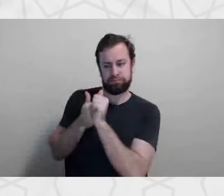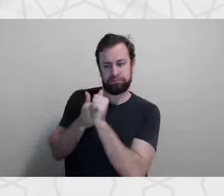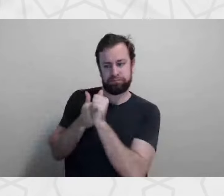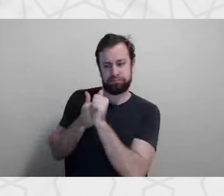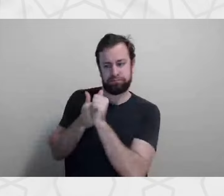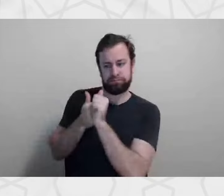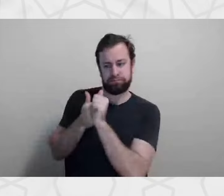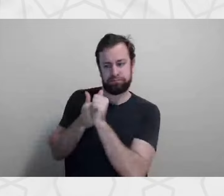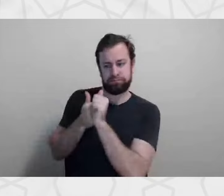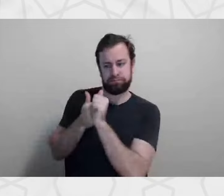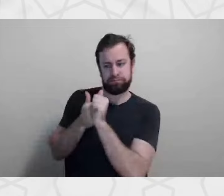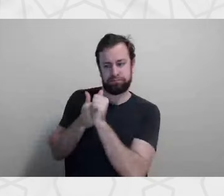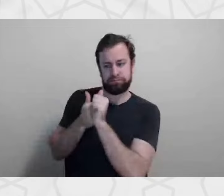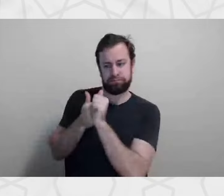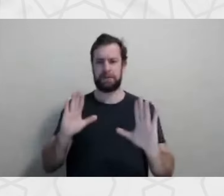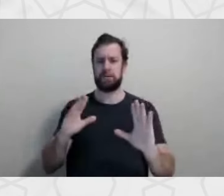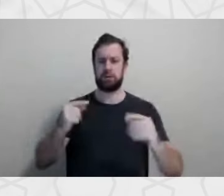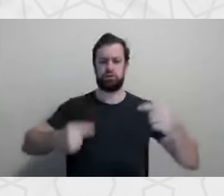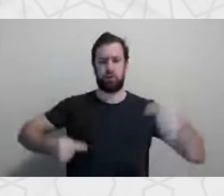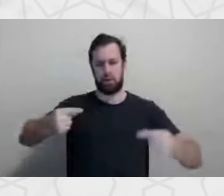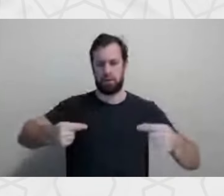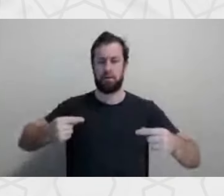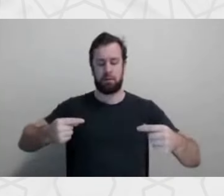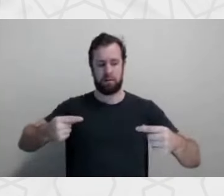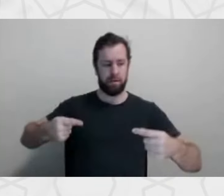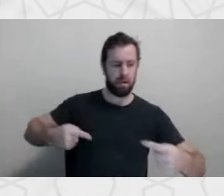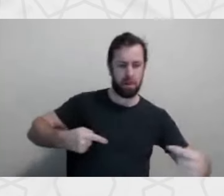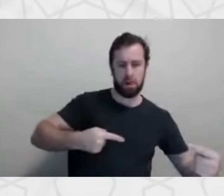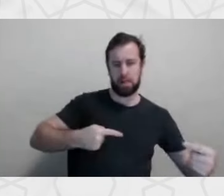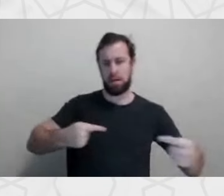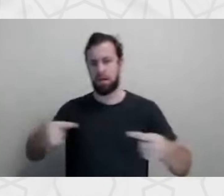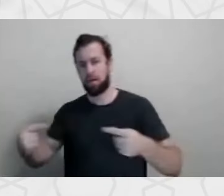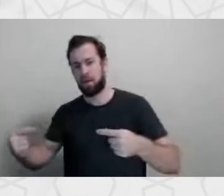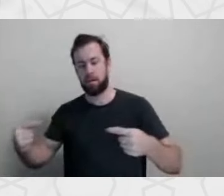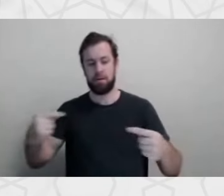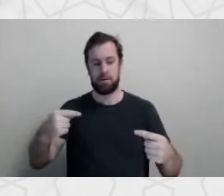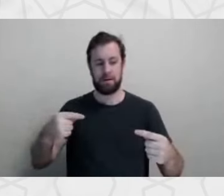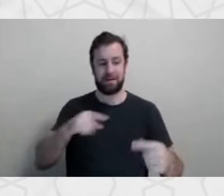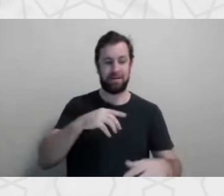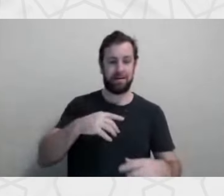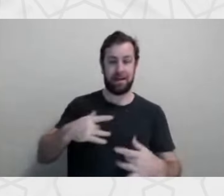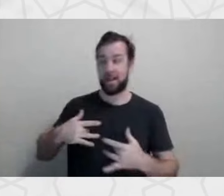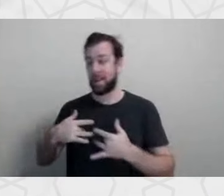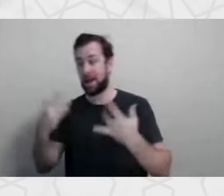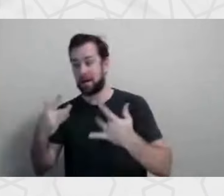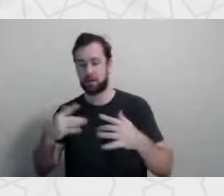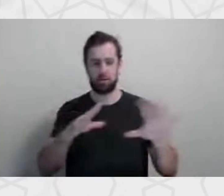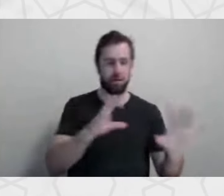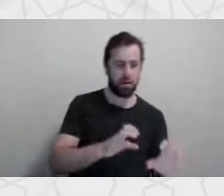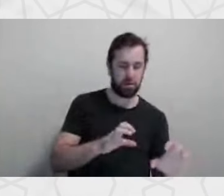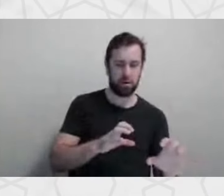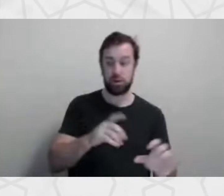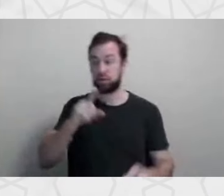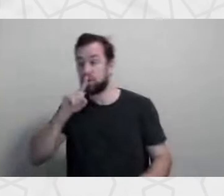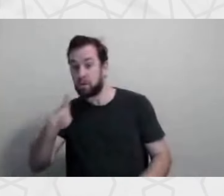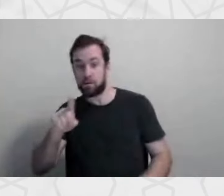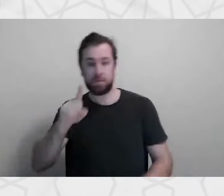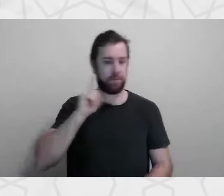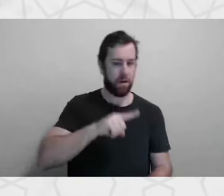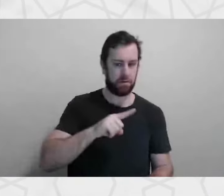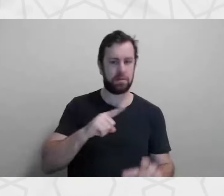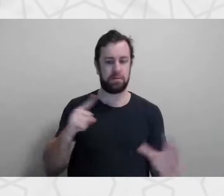is a struggle of light and darkness, truth and falsehood. There is a physical struggle going on in the